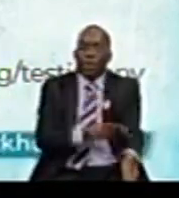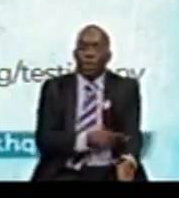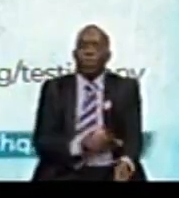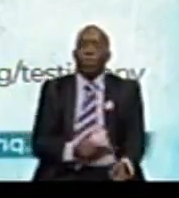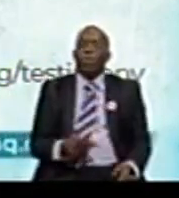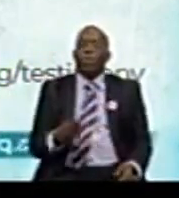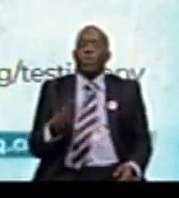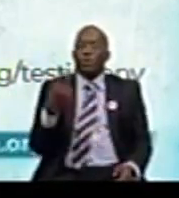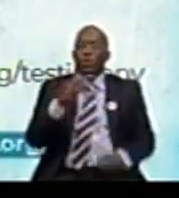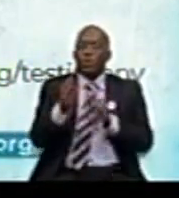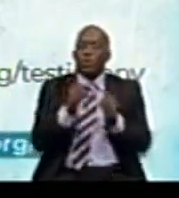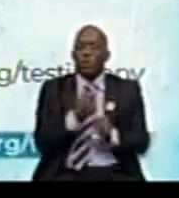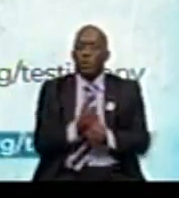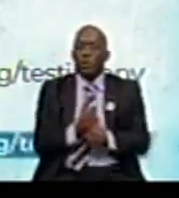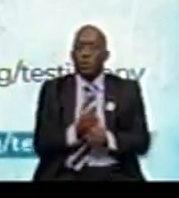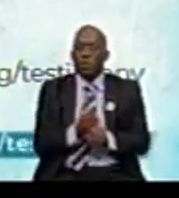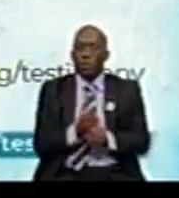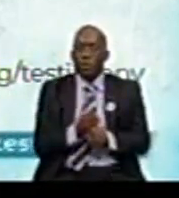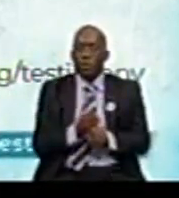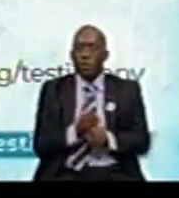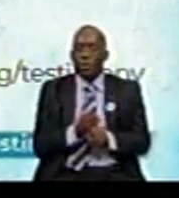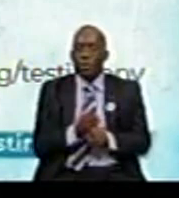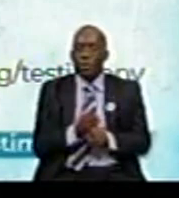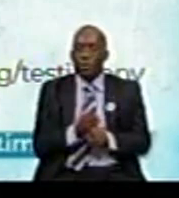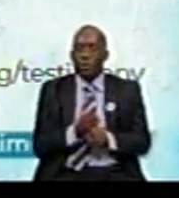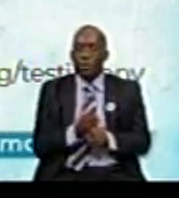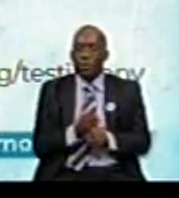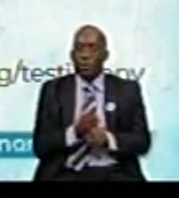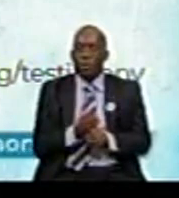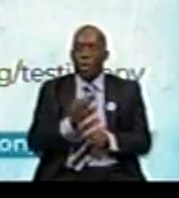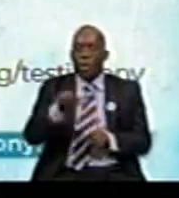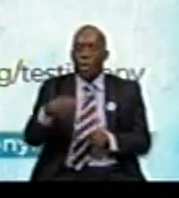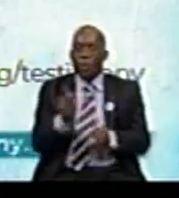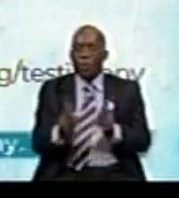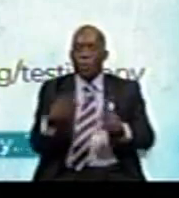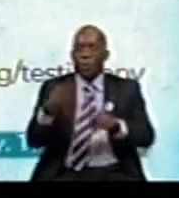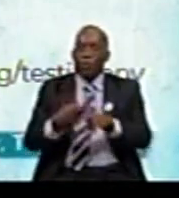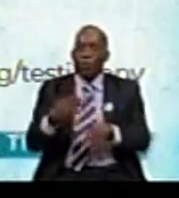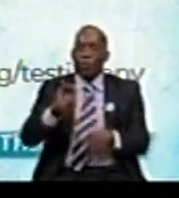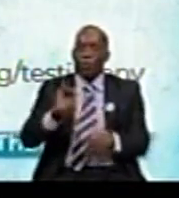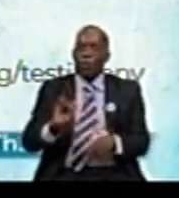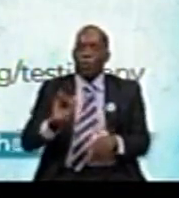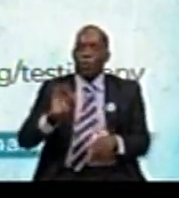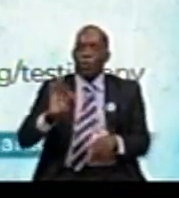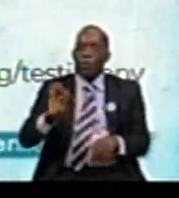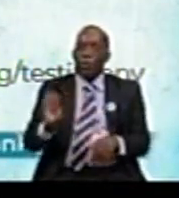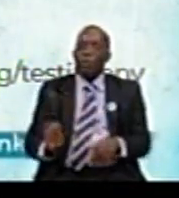Lord." Basir Aramide from Ife wrote, "Praise the Lord.